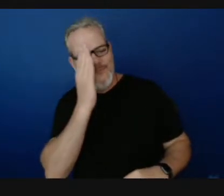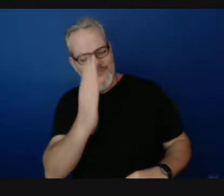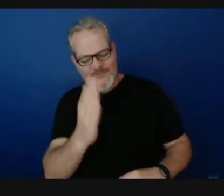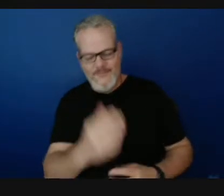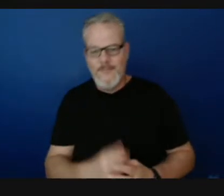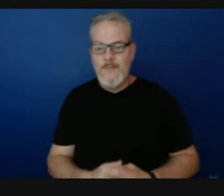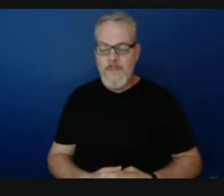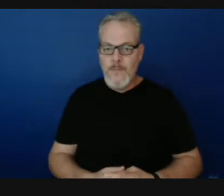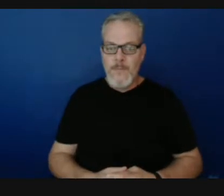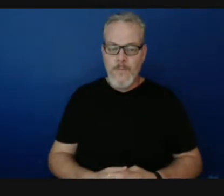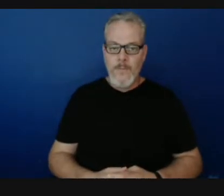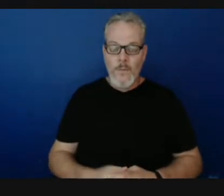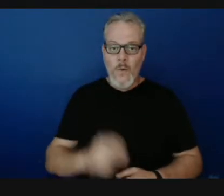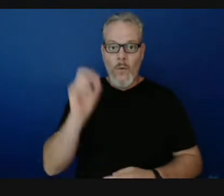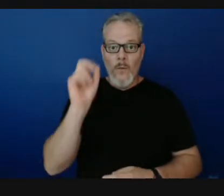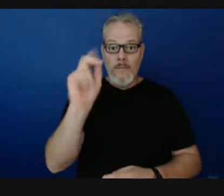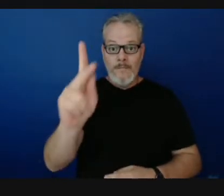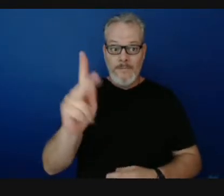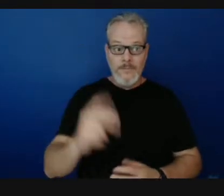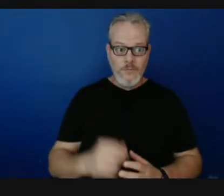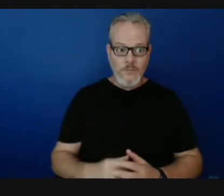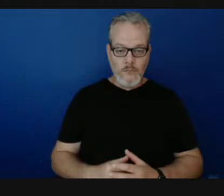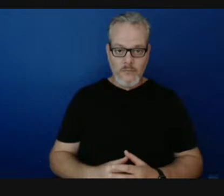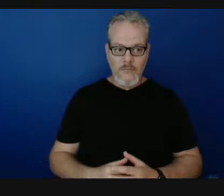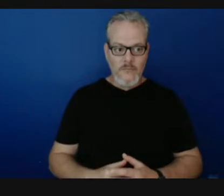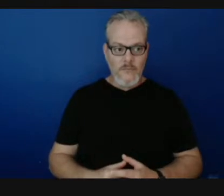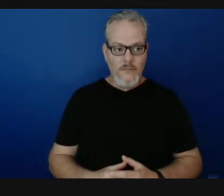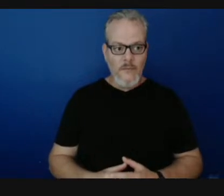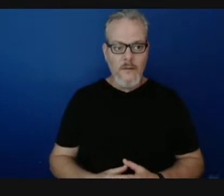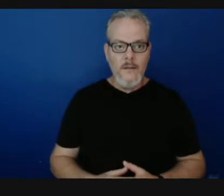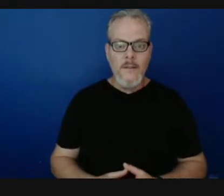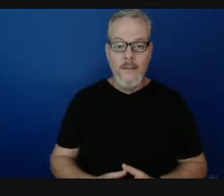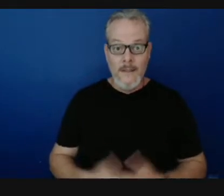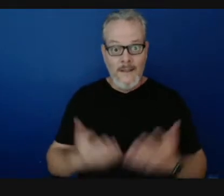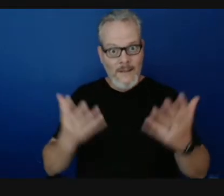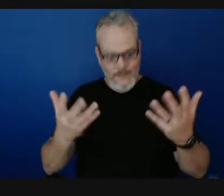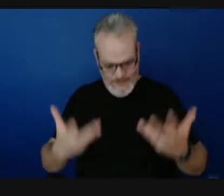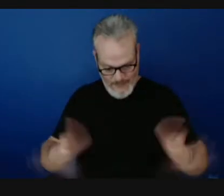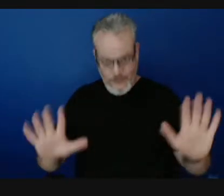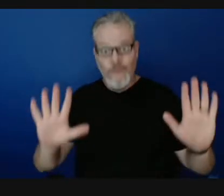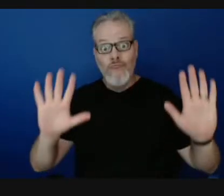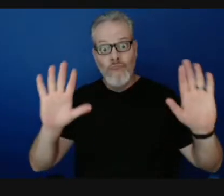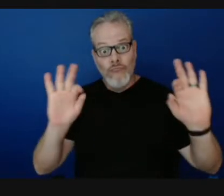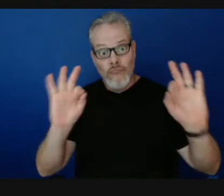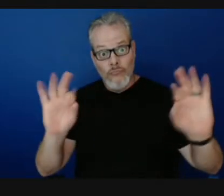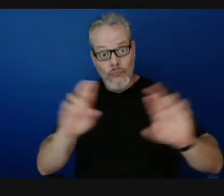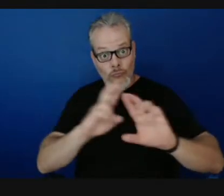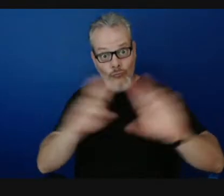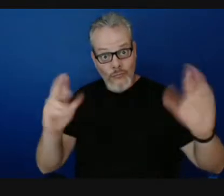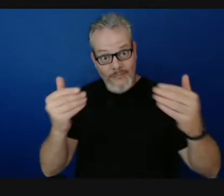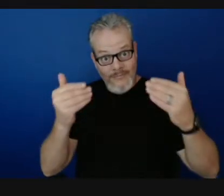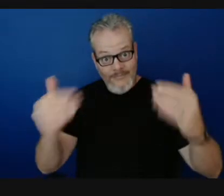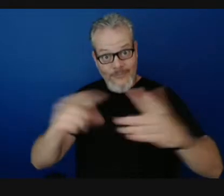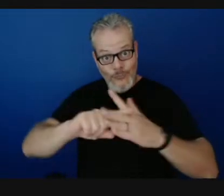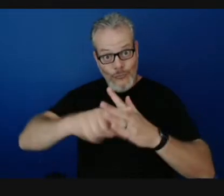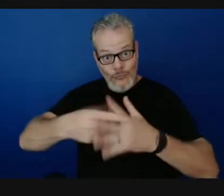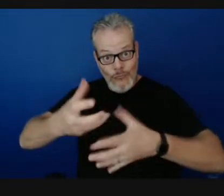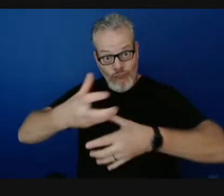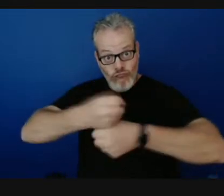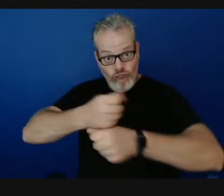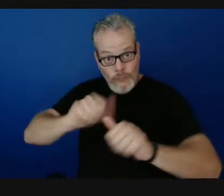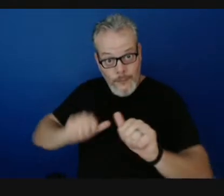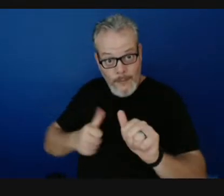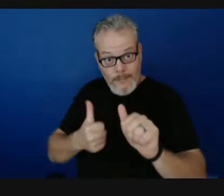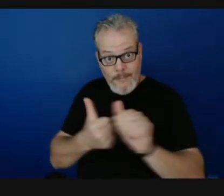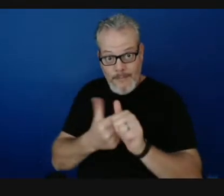So, all right. With all that said, shall we get going to our summary? Yeah, if anybody's got any